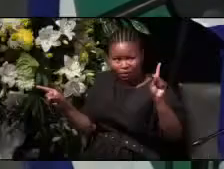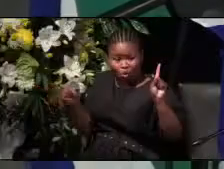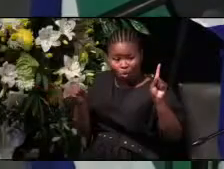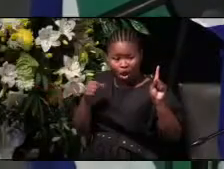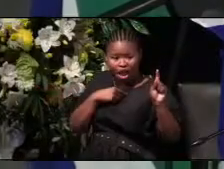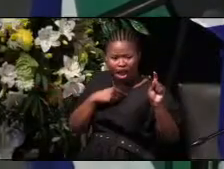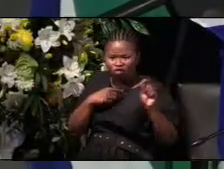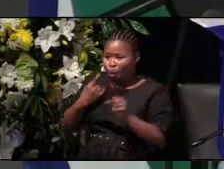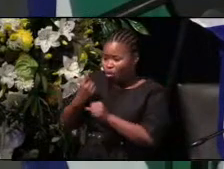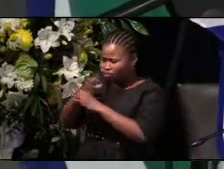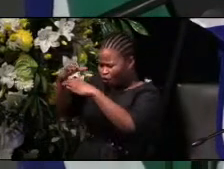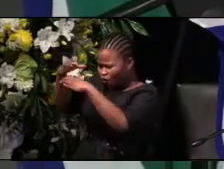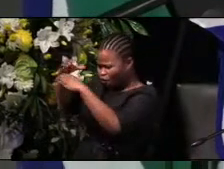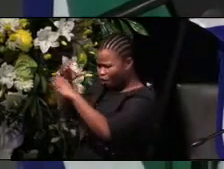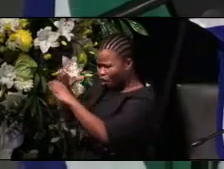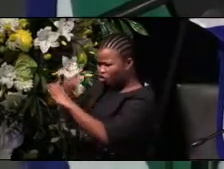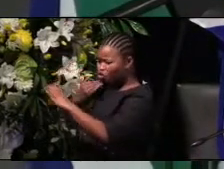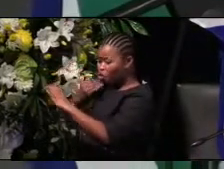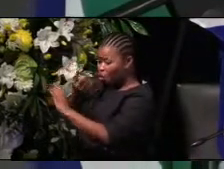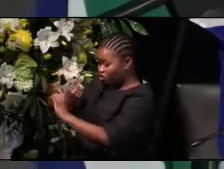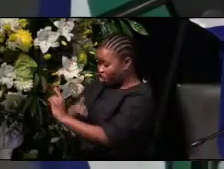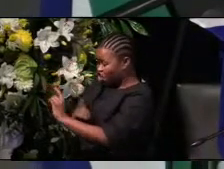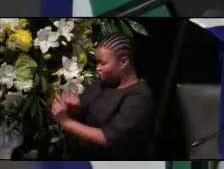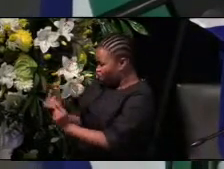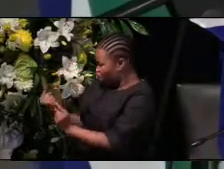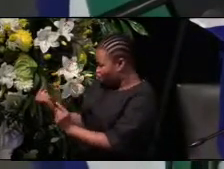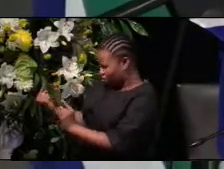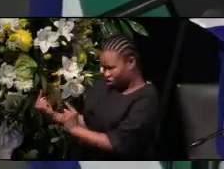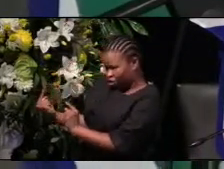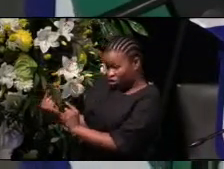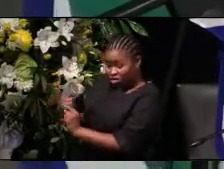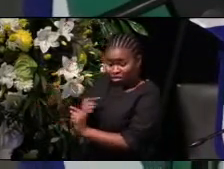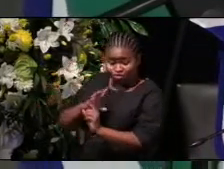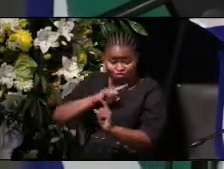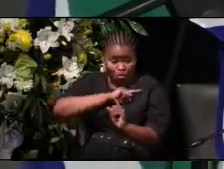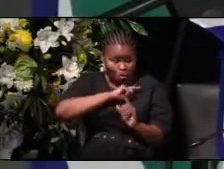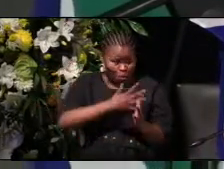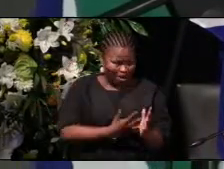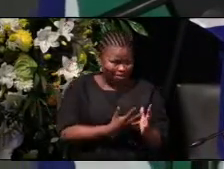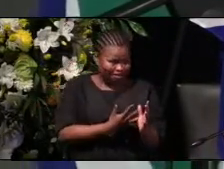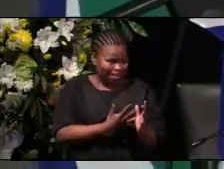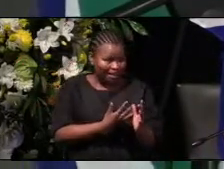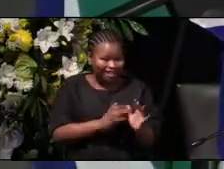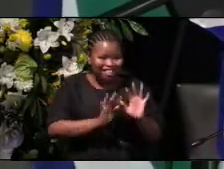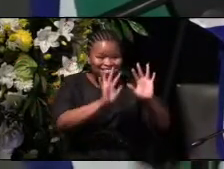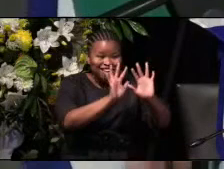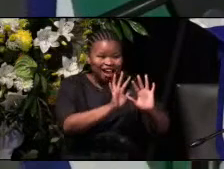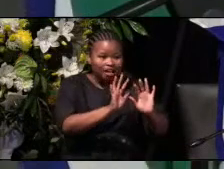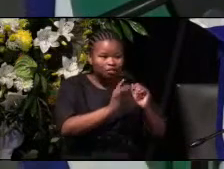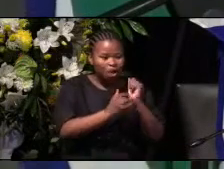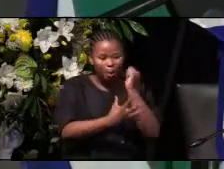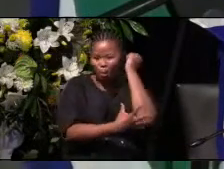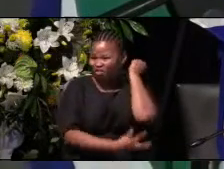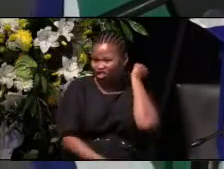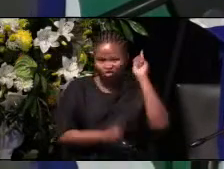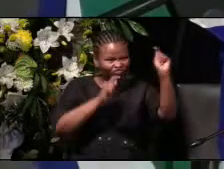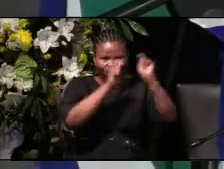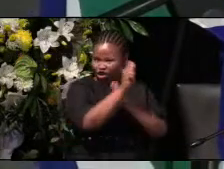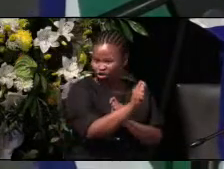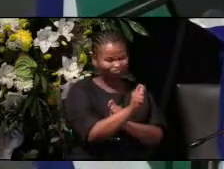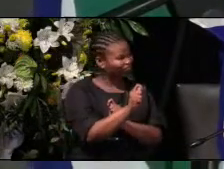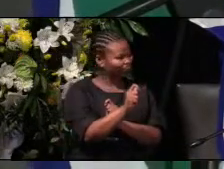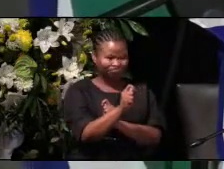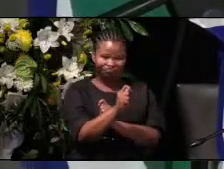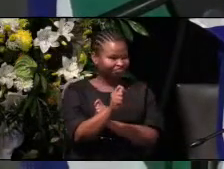and too much focusing on individuals that's why the color of poverty has not changed